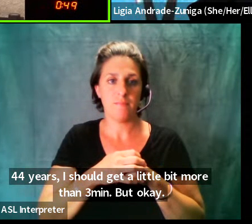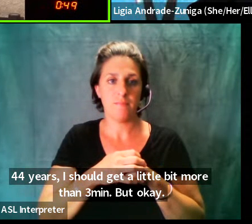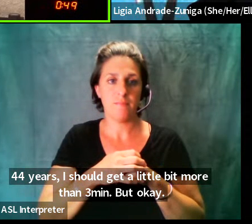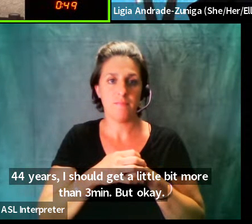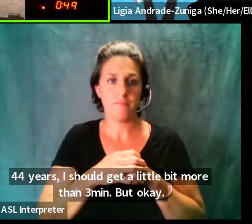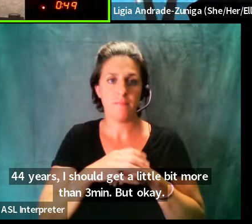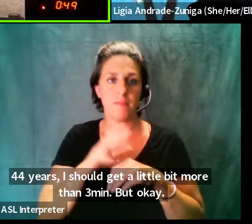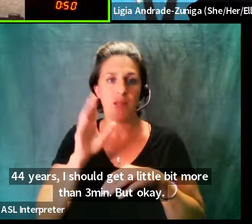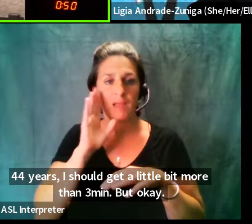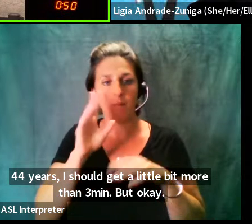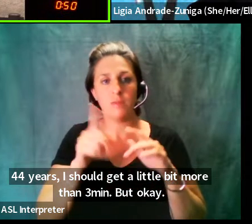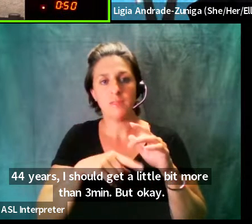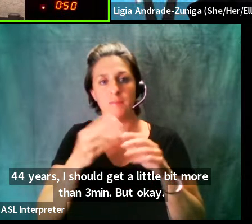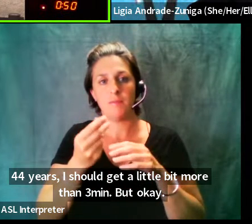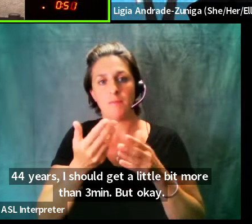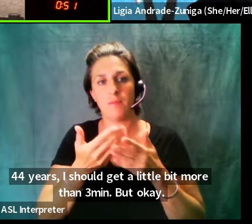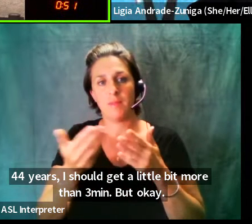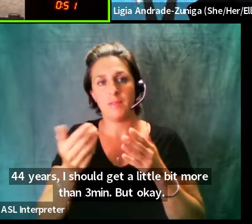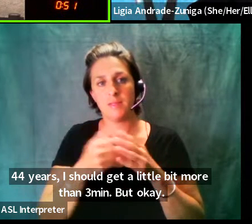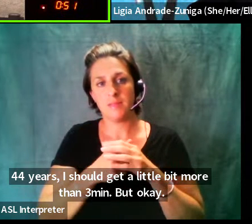I'll skip a few things.